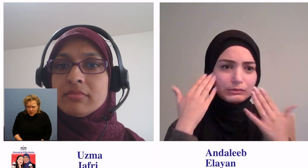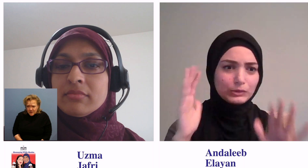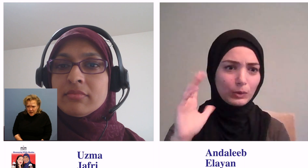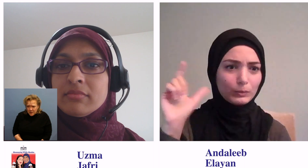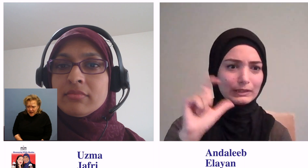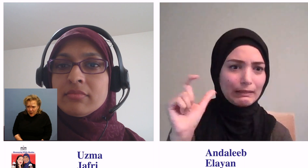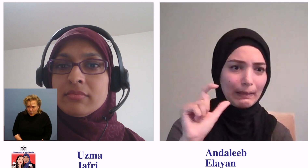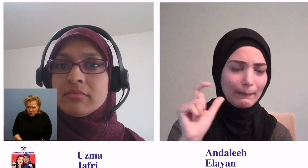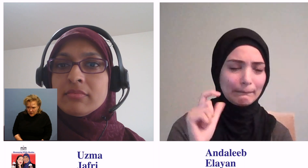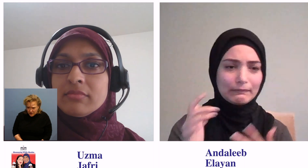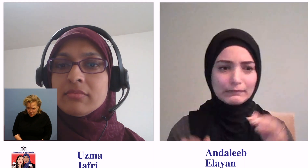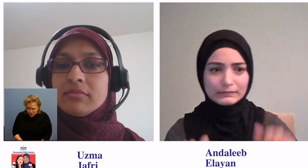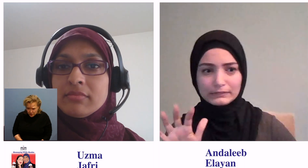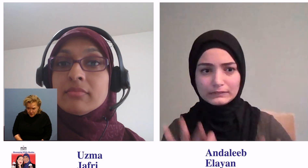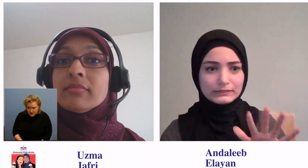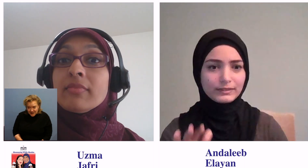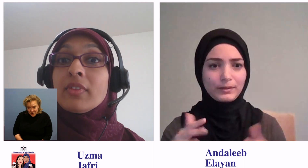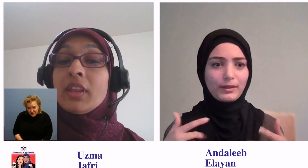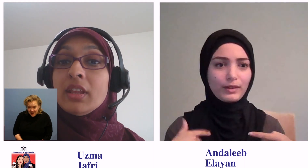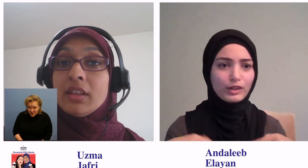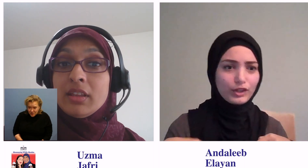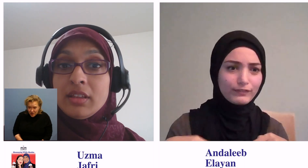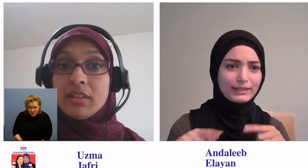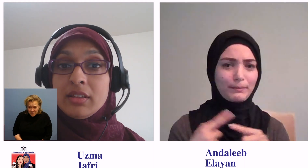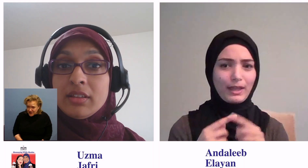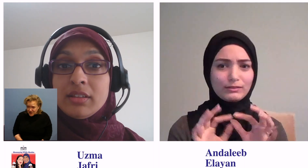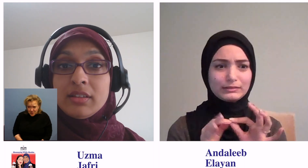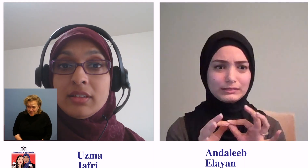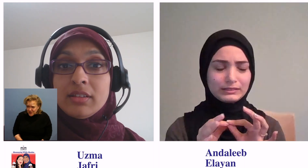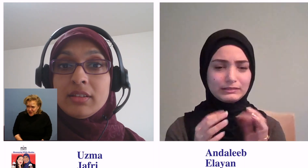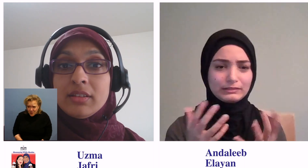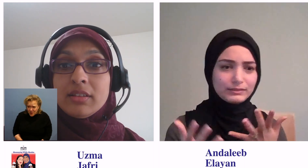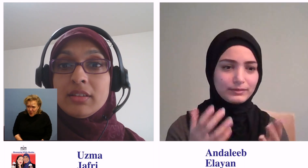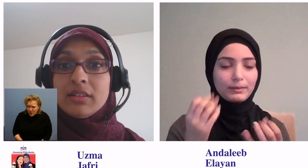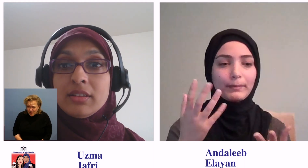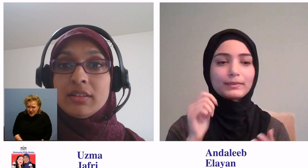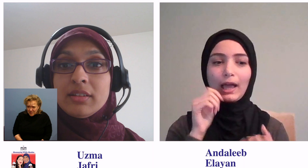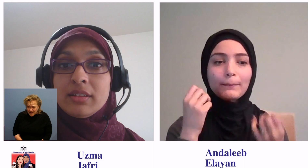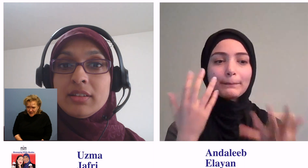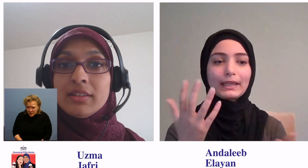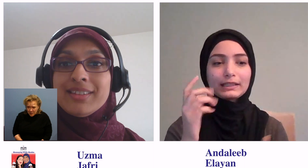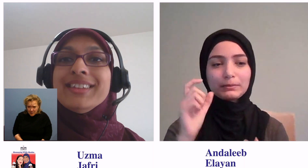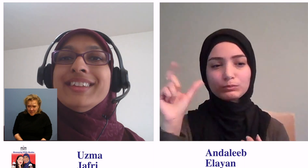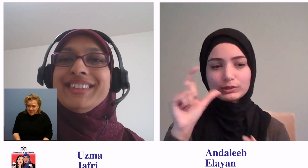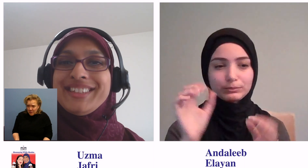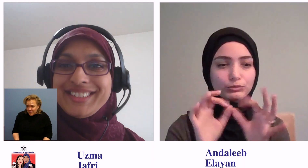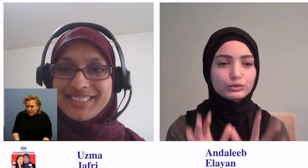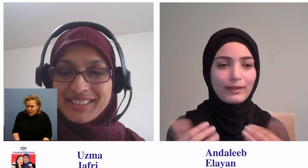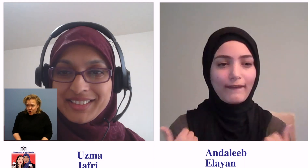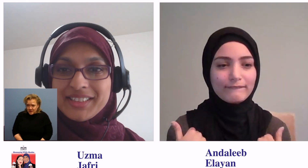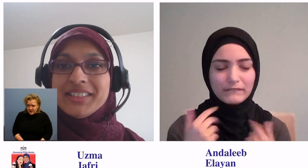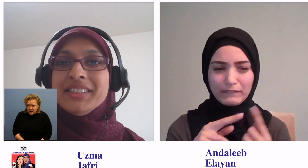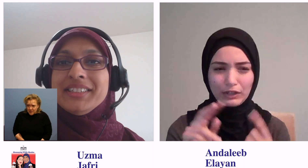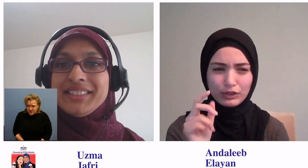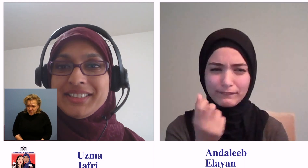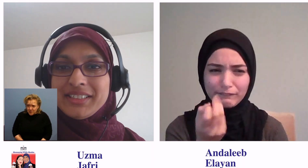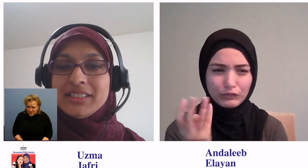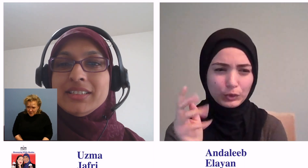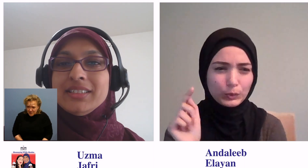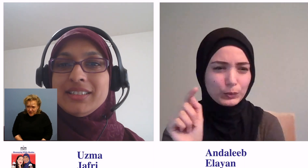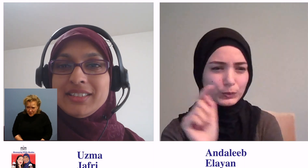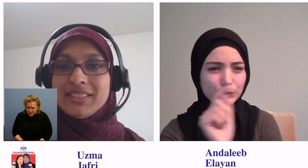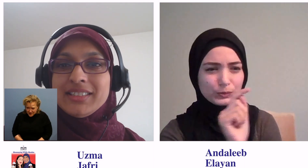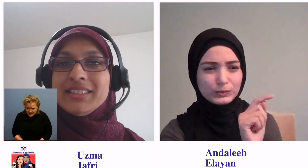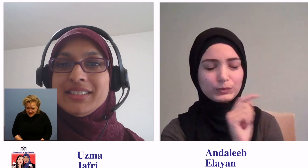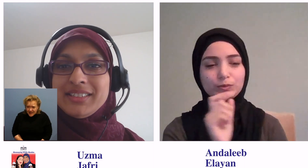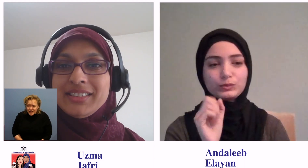at GDM, we've set up a network of interpreters, but then you have the other problem that interpreters don't know a whole lot about Islam. And maybe some of them are nervous to come into a